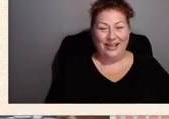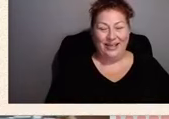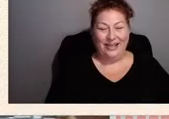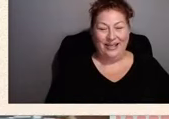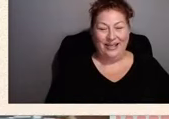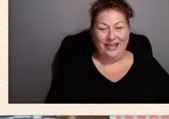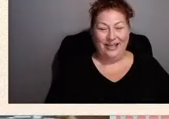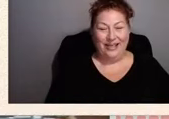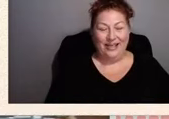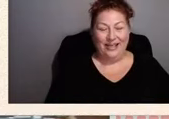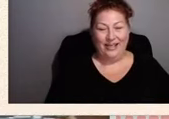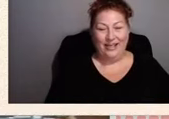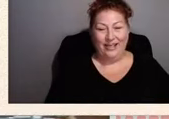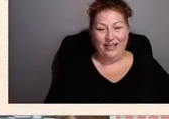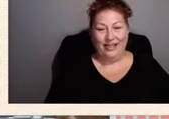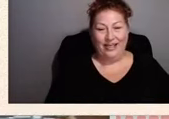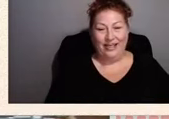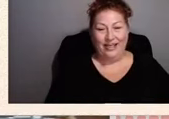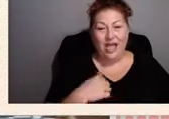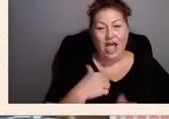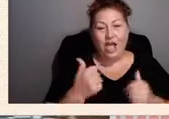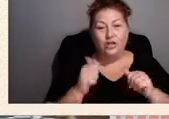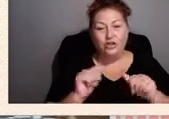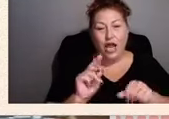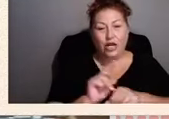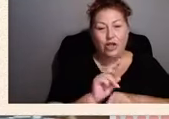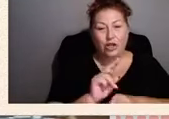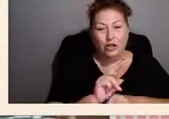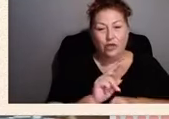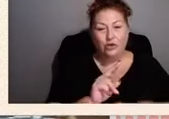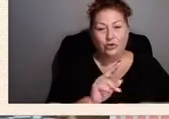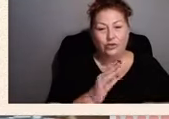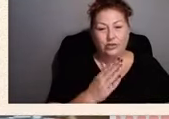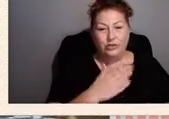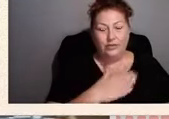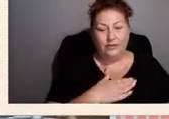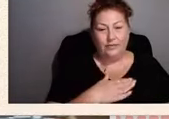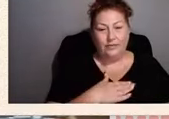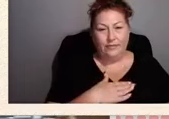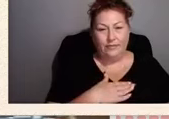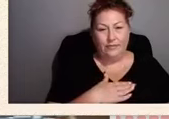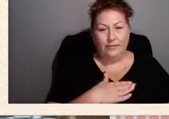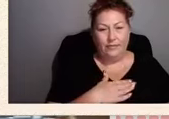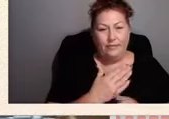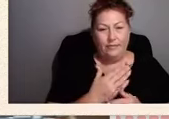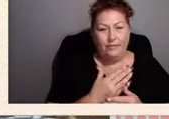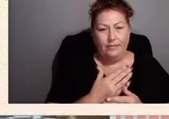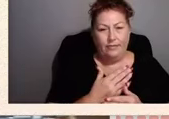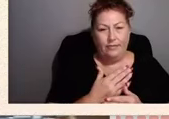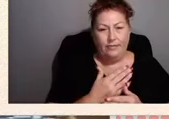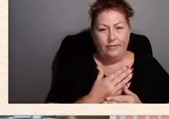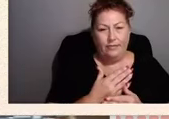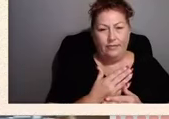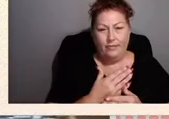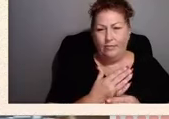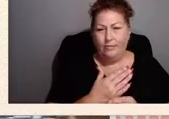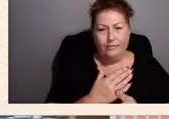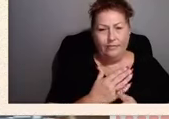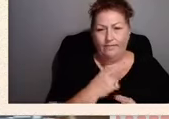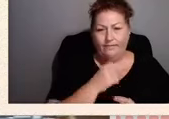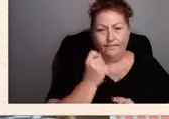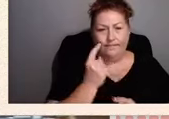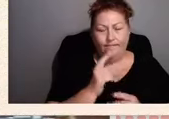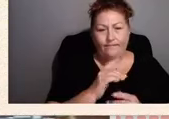I tried to use my wheelchair as an adaptive tool for sidewalk chalk, but